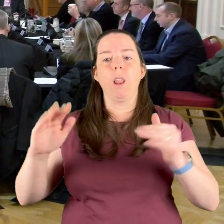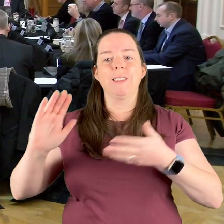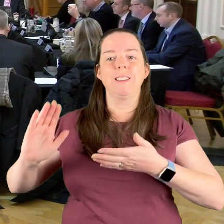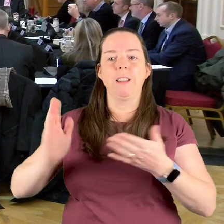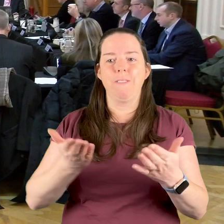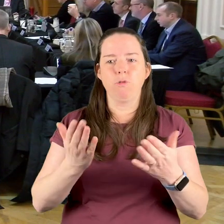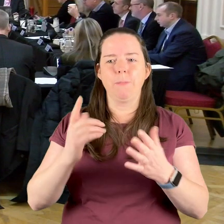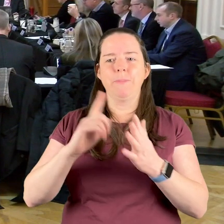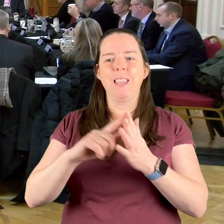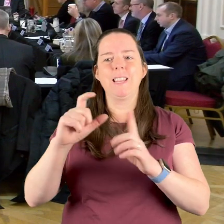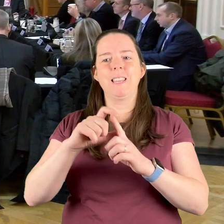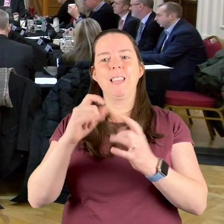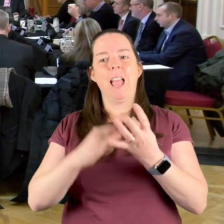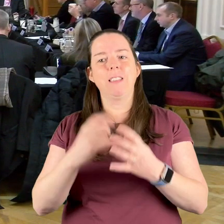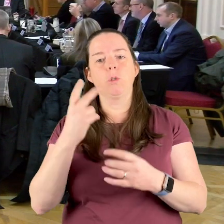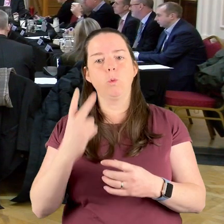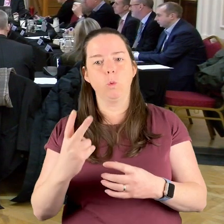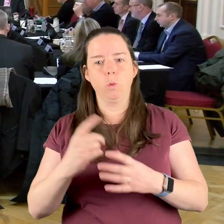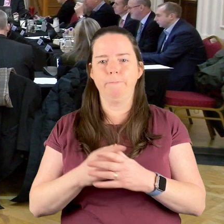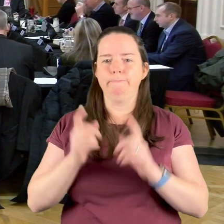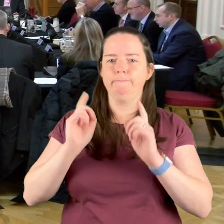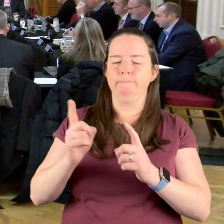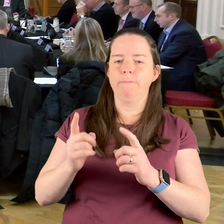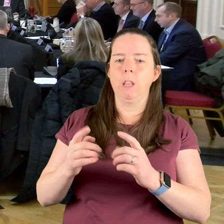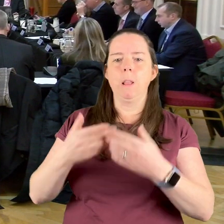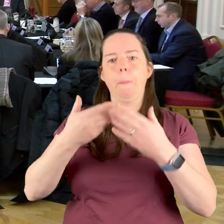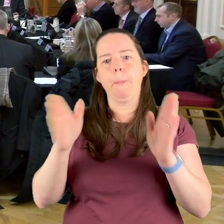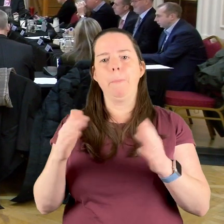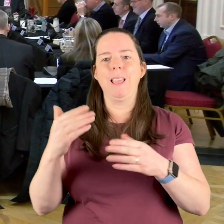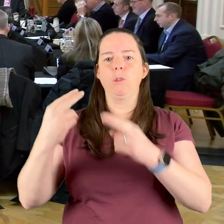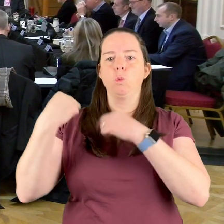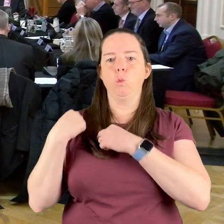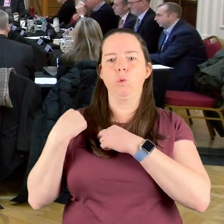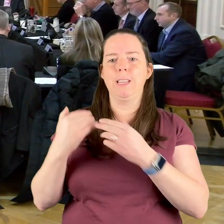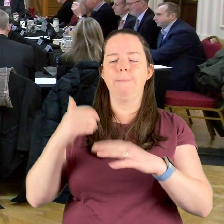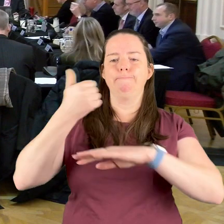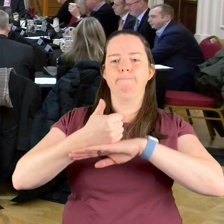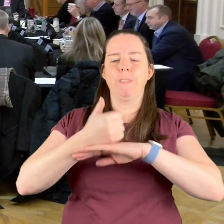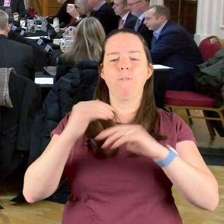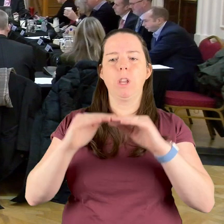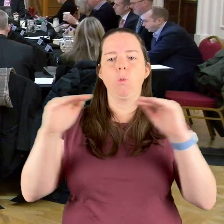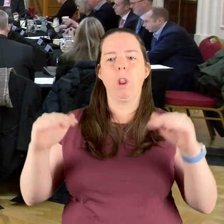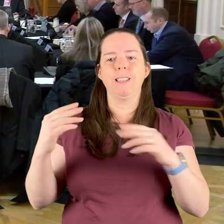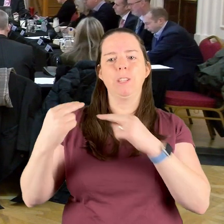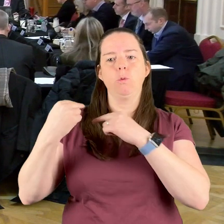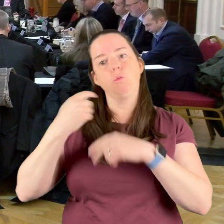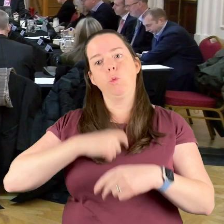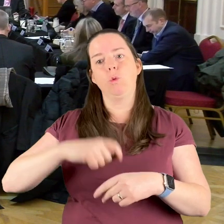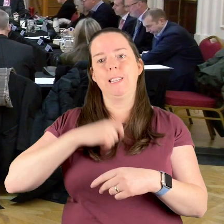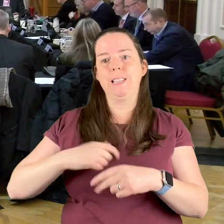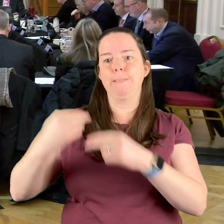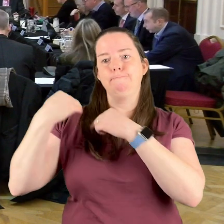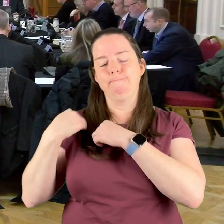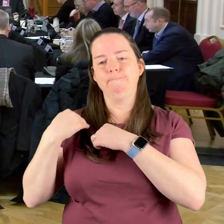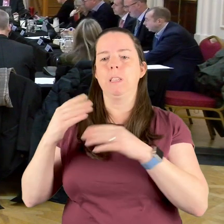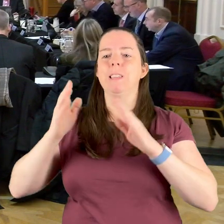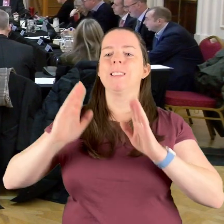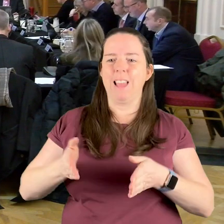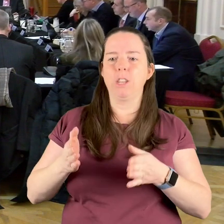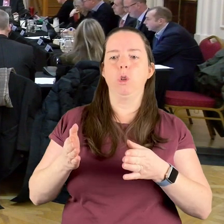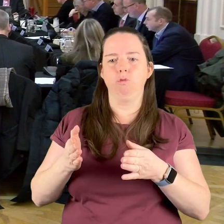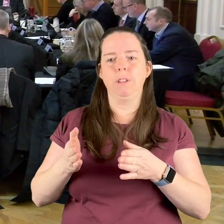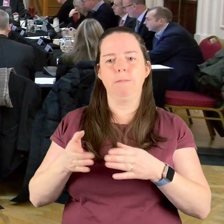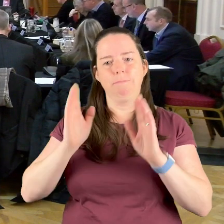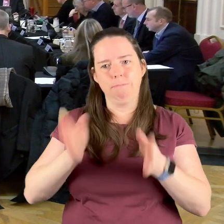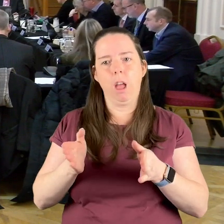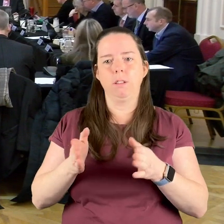of quality delivery, which is the EDS2, is public duties set